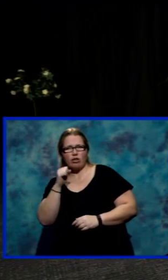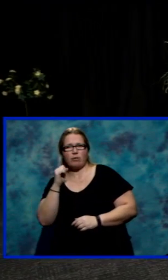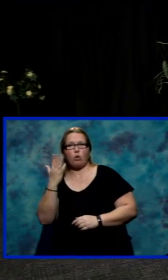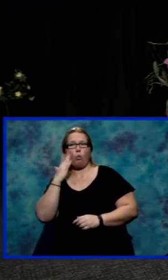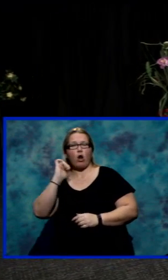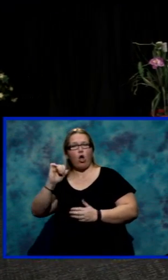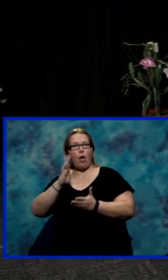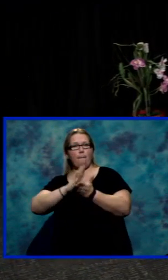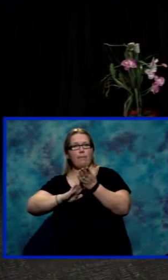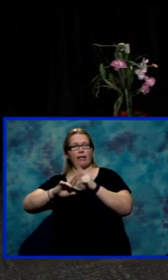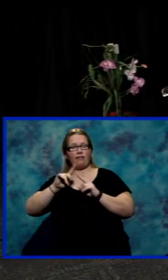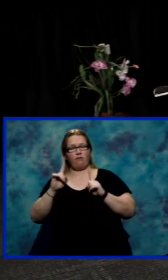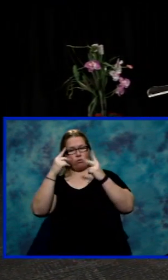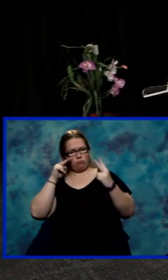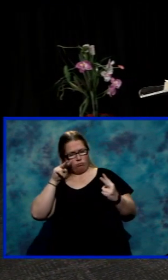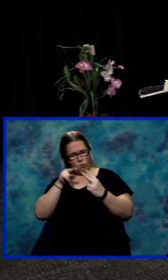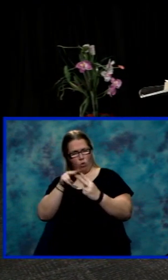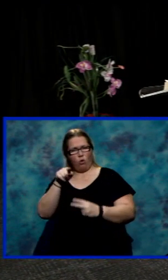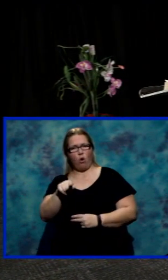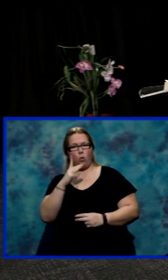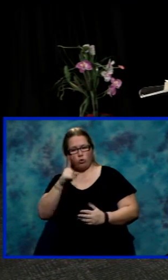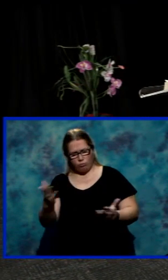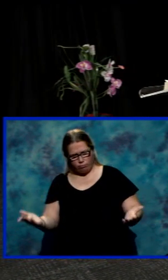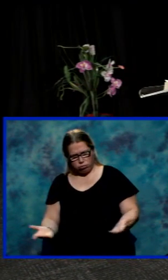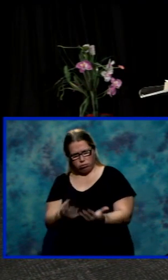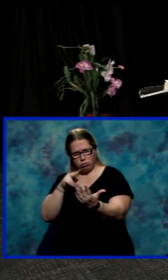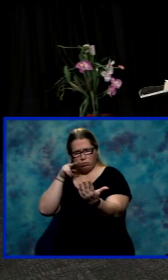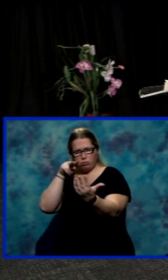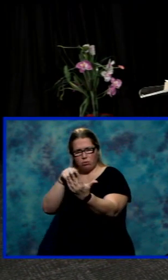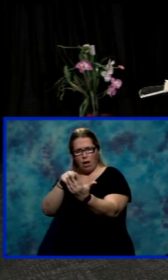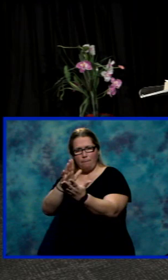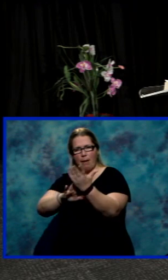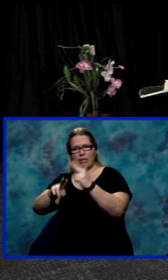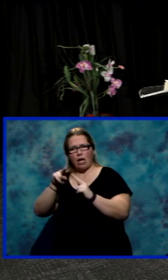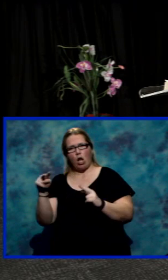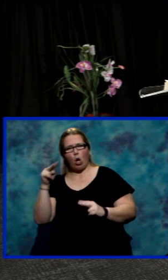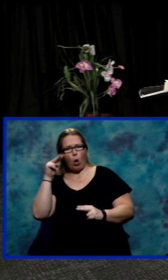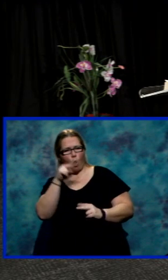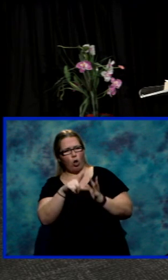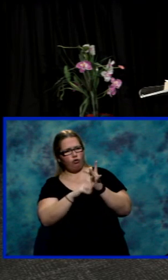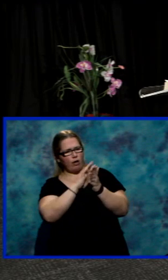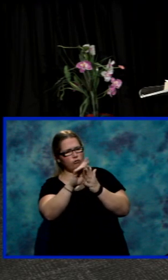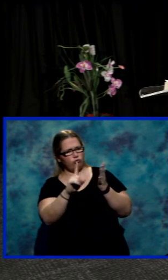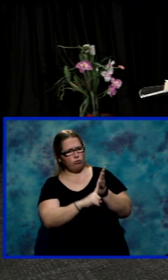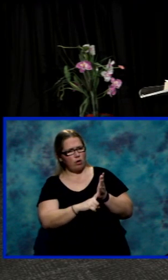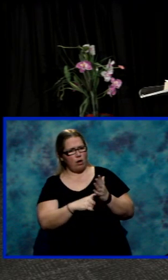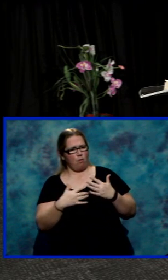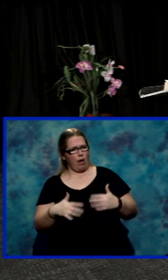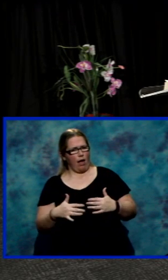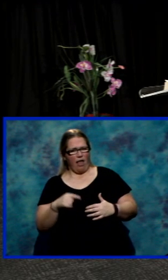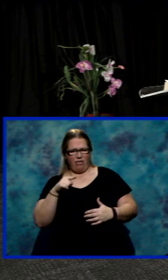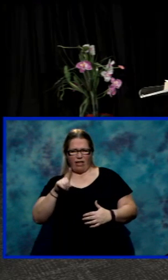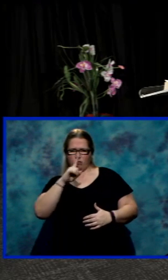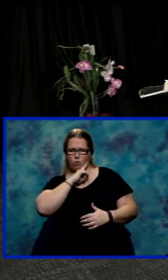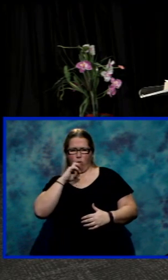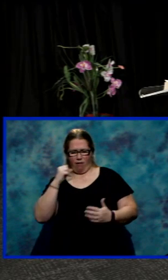her parents first saw her, when she was born, mom and dad looked at Rachel and said, wow, this girl is going to